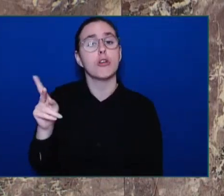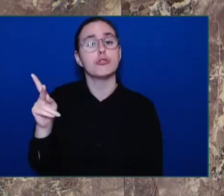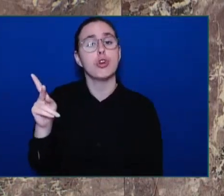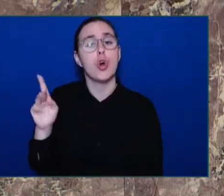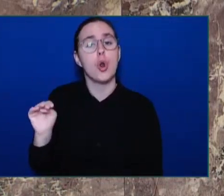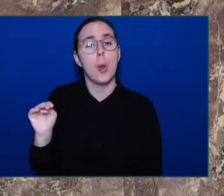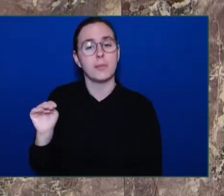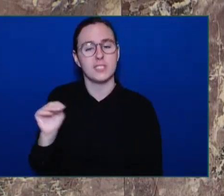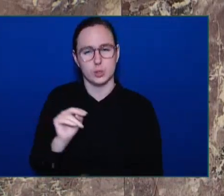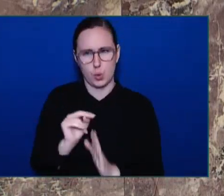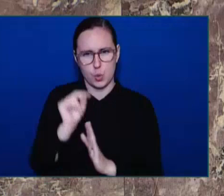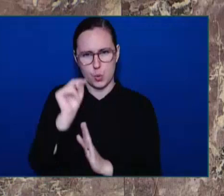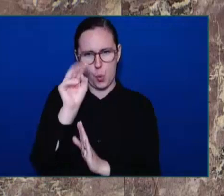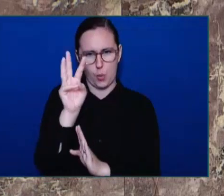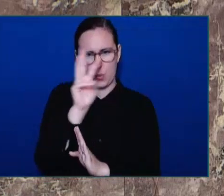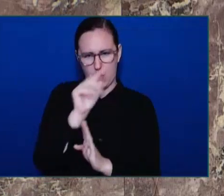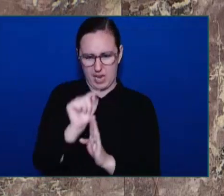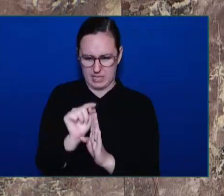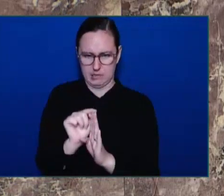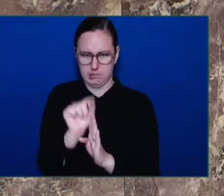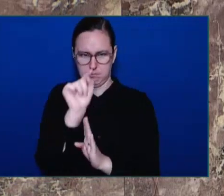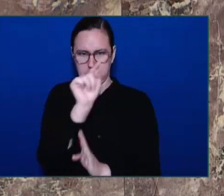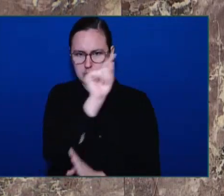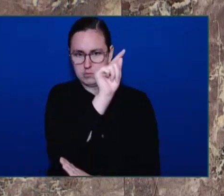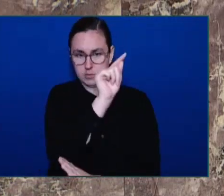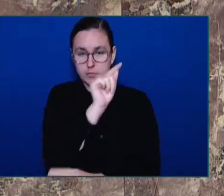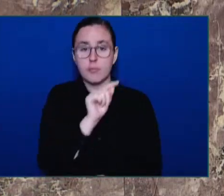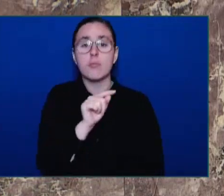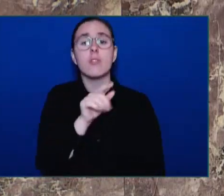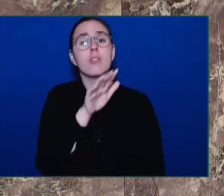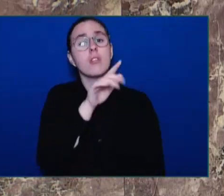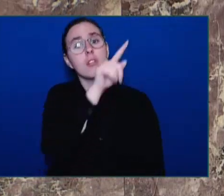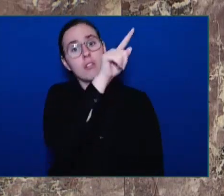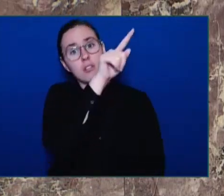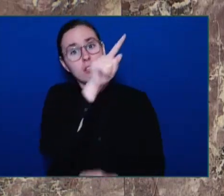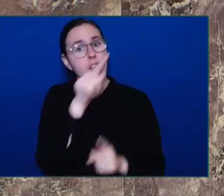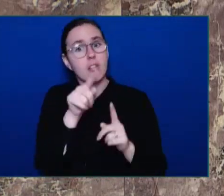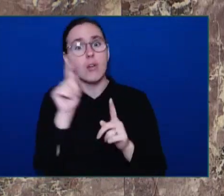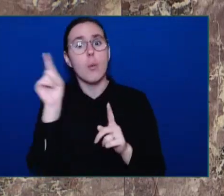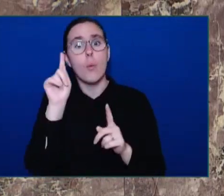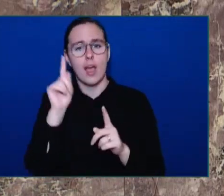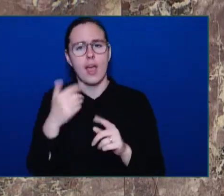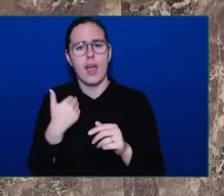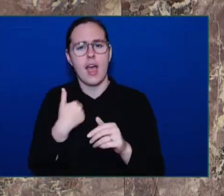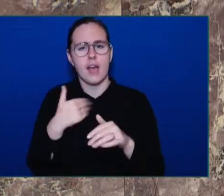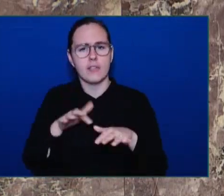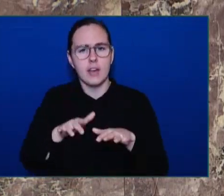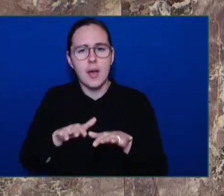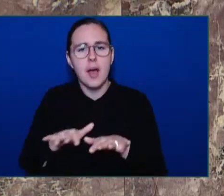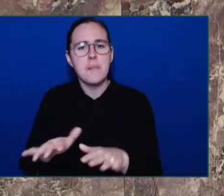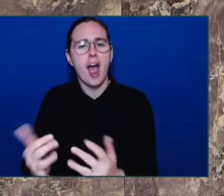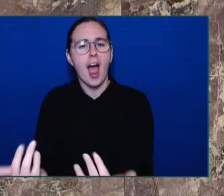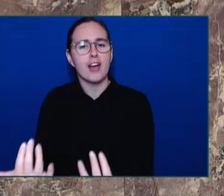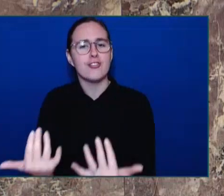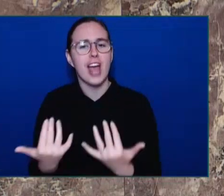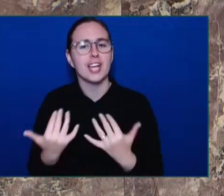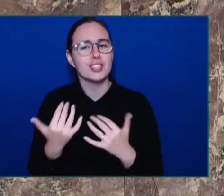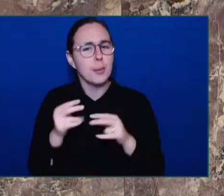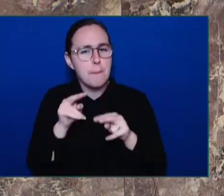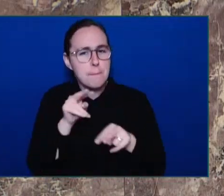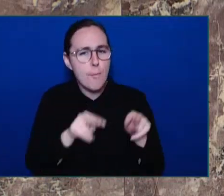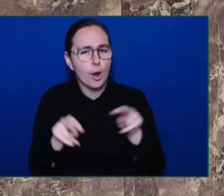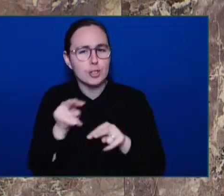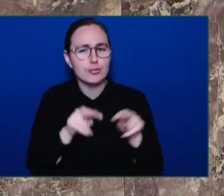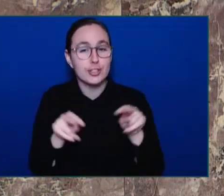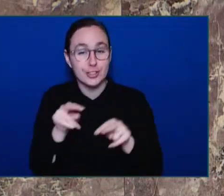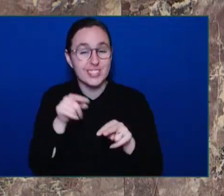Canadian Migration Monitoring Network. The Migration Monitoring Network started in 1994 as a cooperative between the